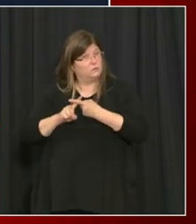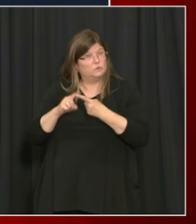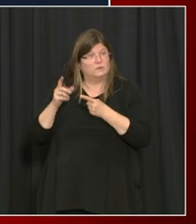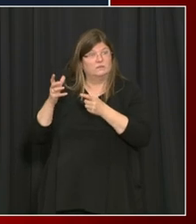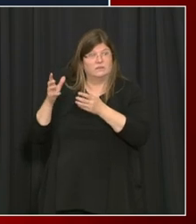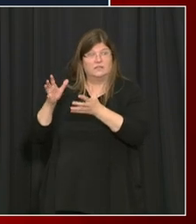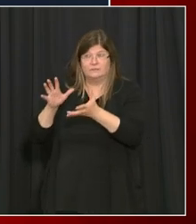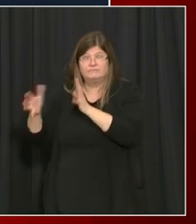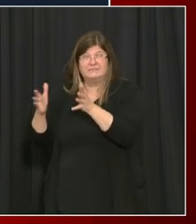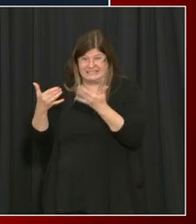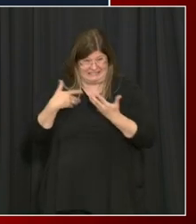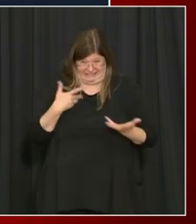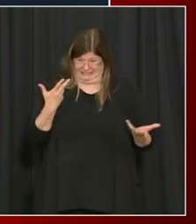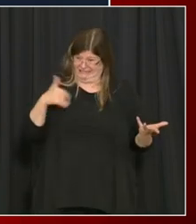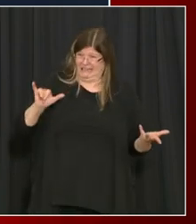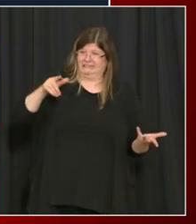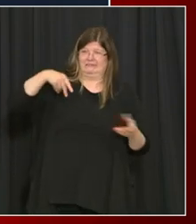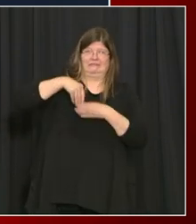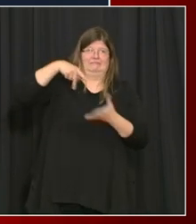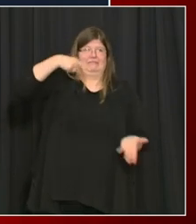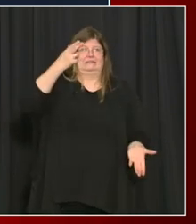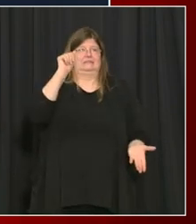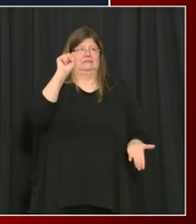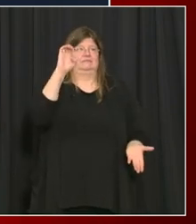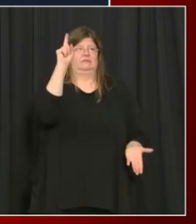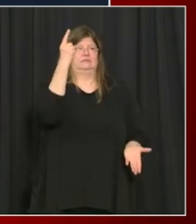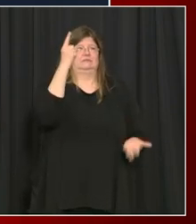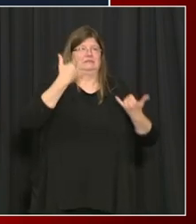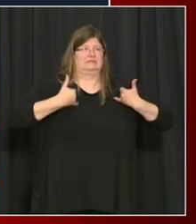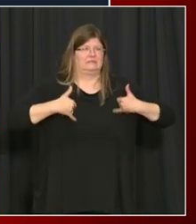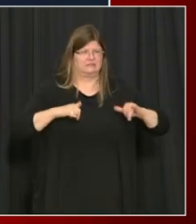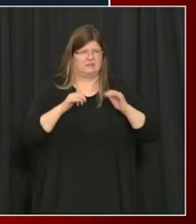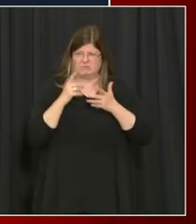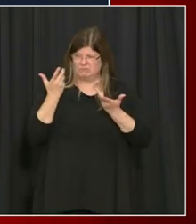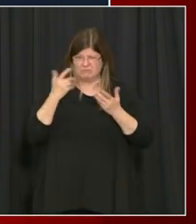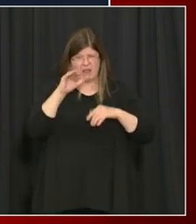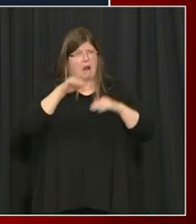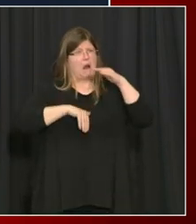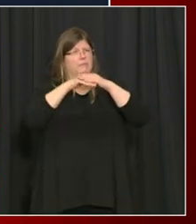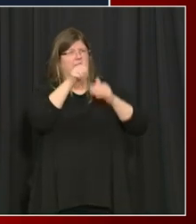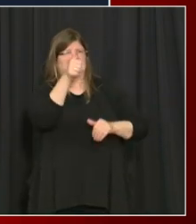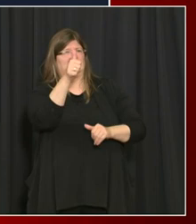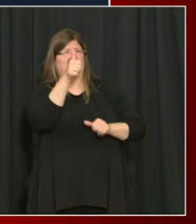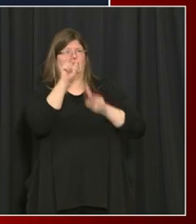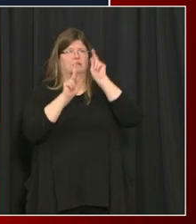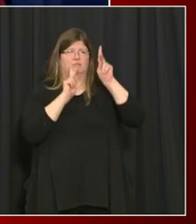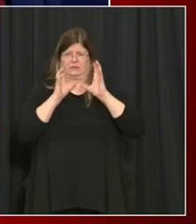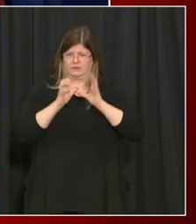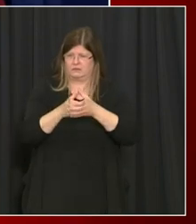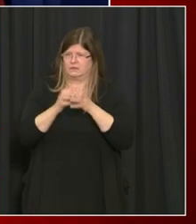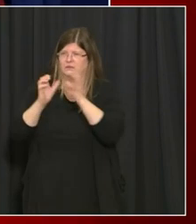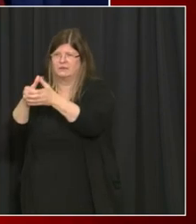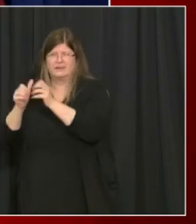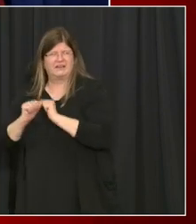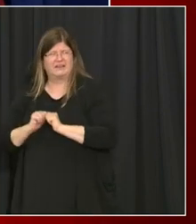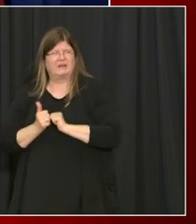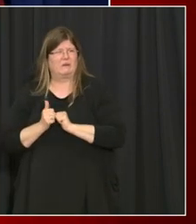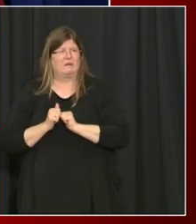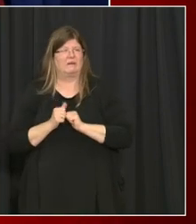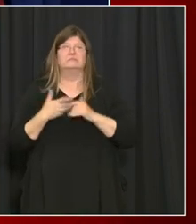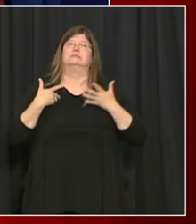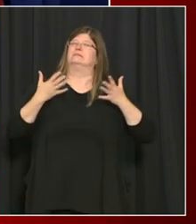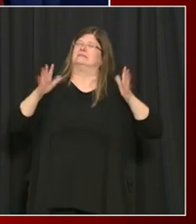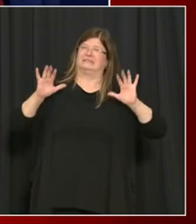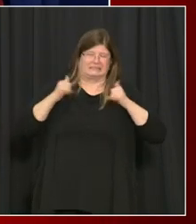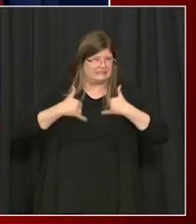1, there are probably more than 10 people on the mall for that. And we're going to continue to work with all of our